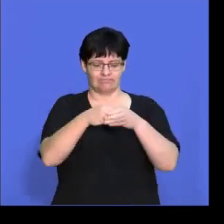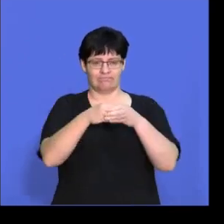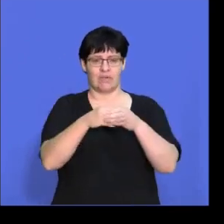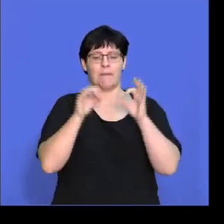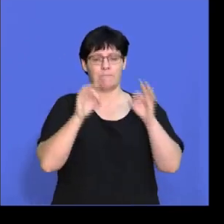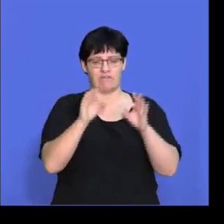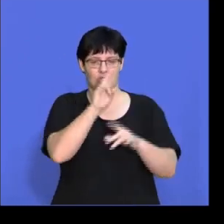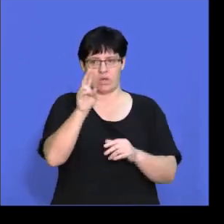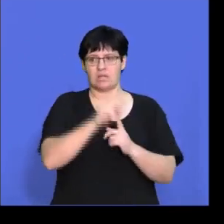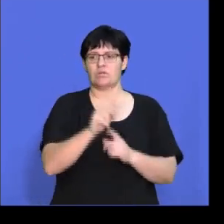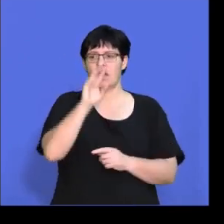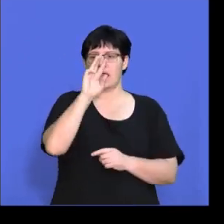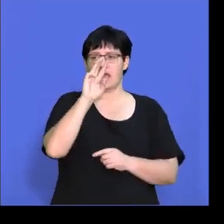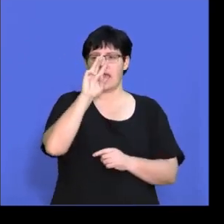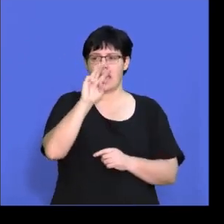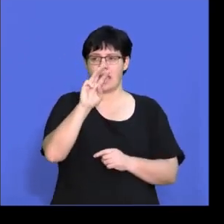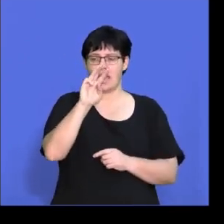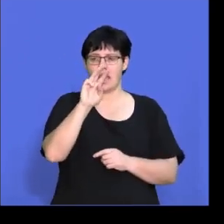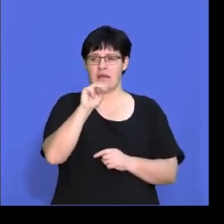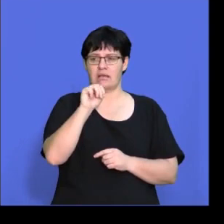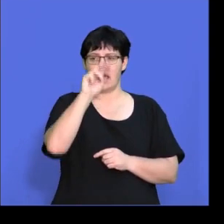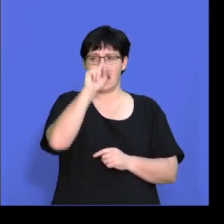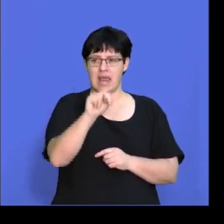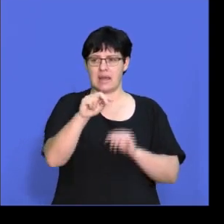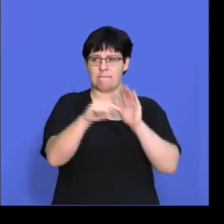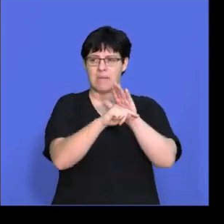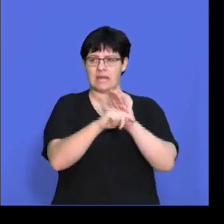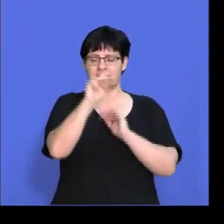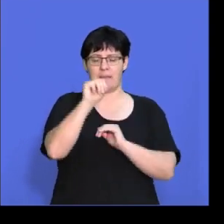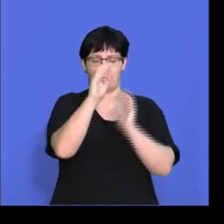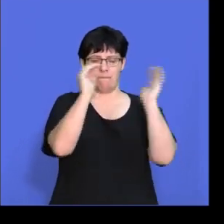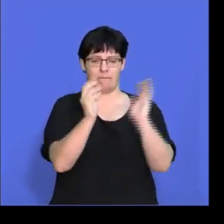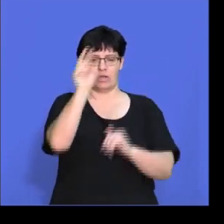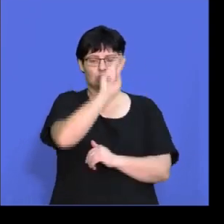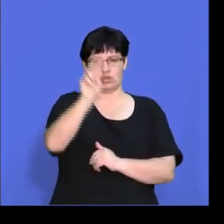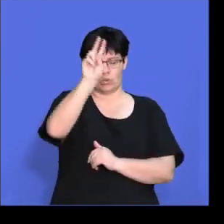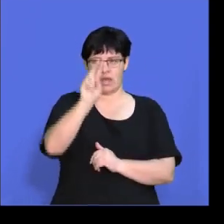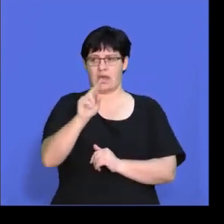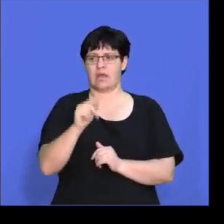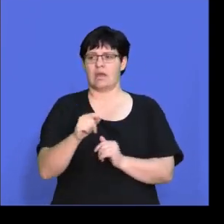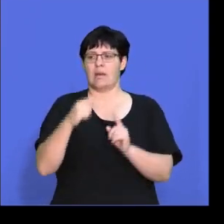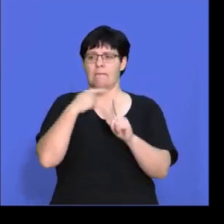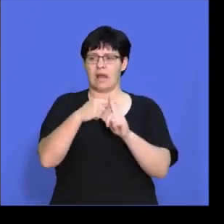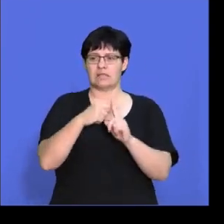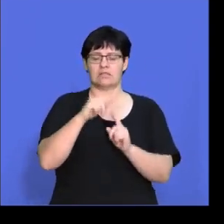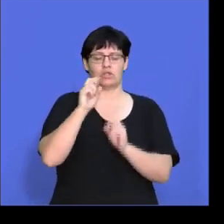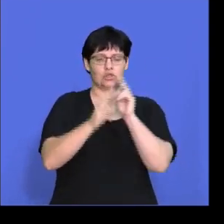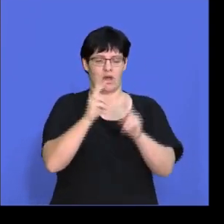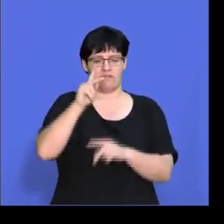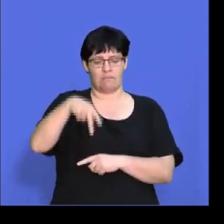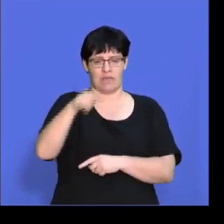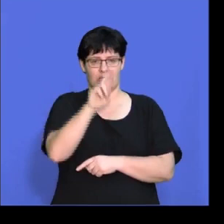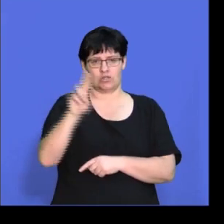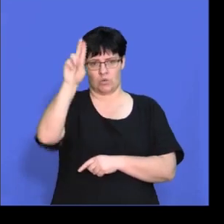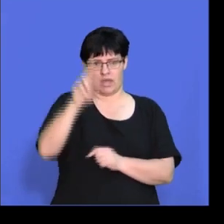into a perfect square. So we have n minus m all squared, and then we have plus 12p squared. So we can